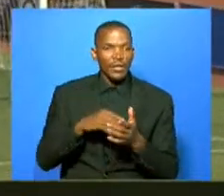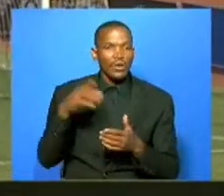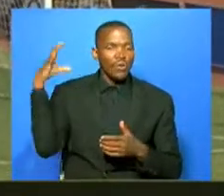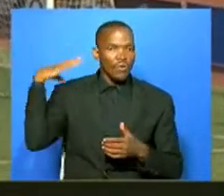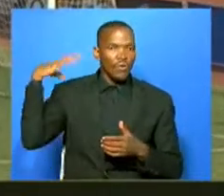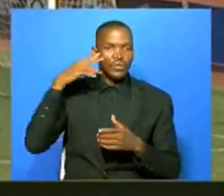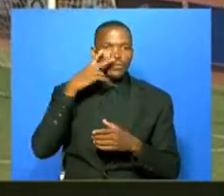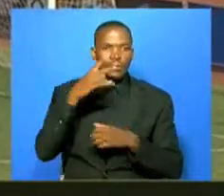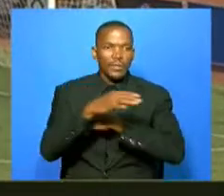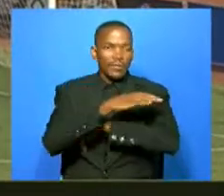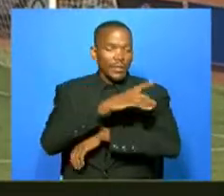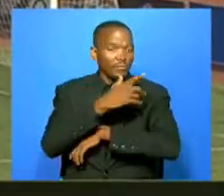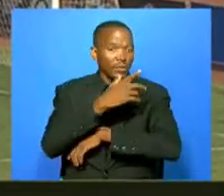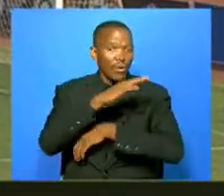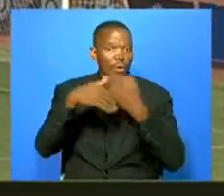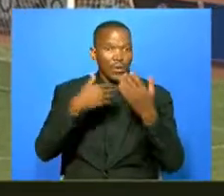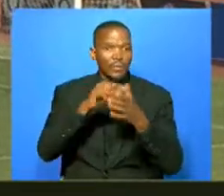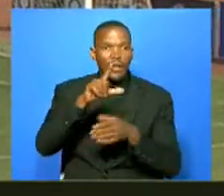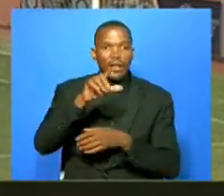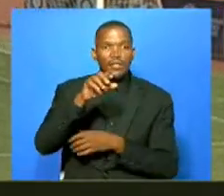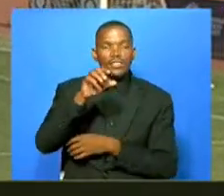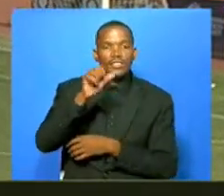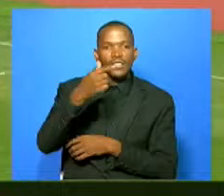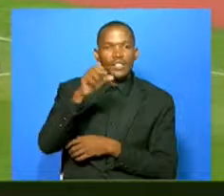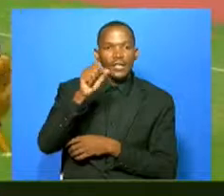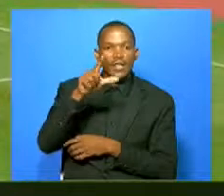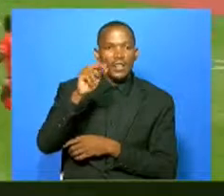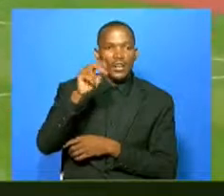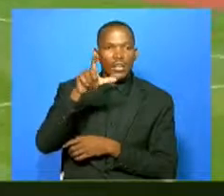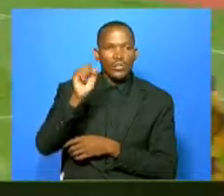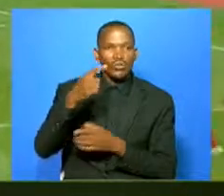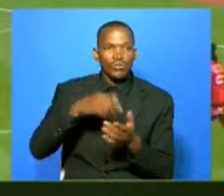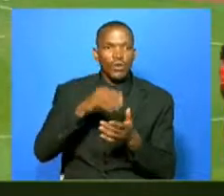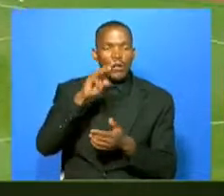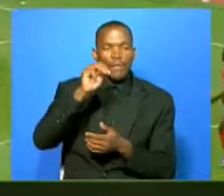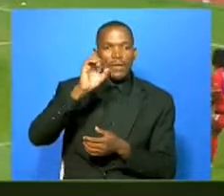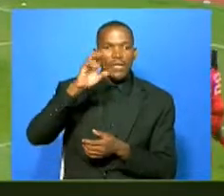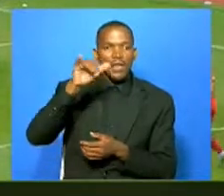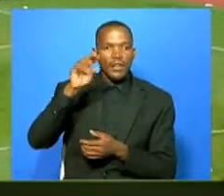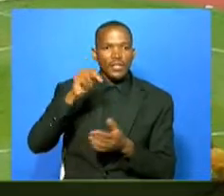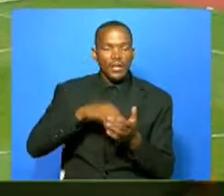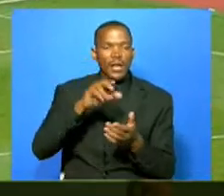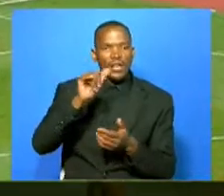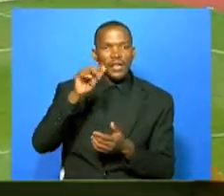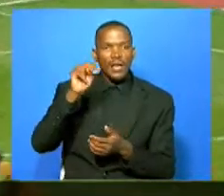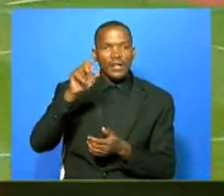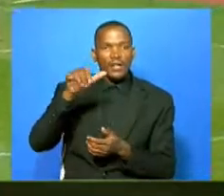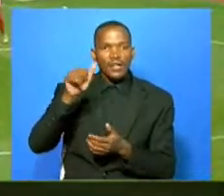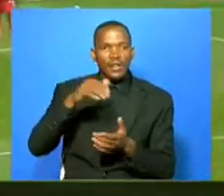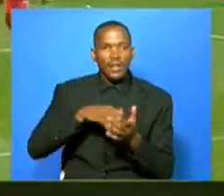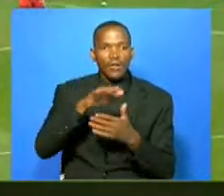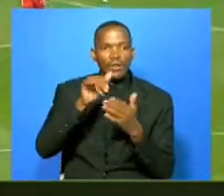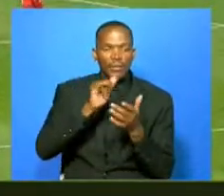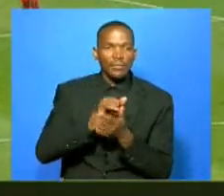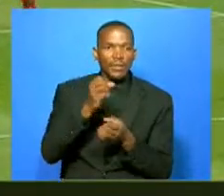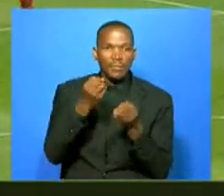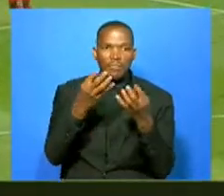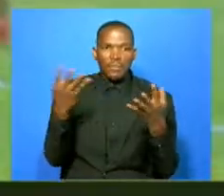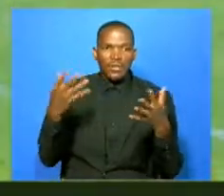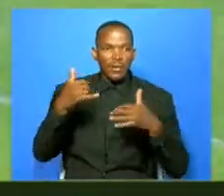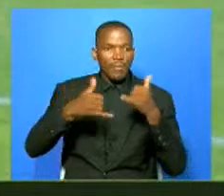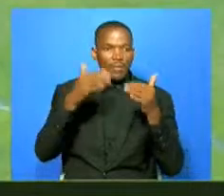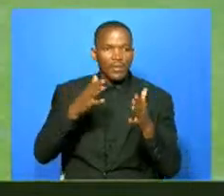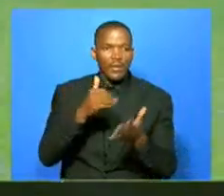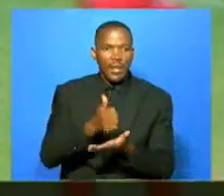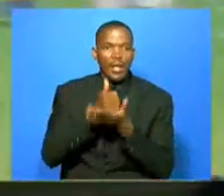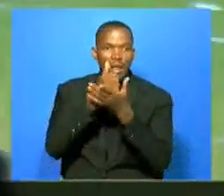lebile mo batshamekeng ba tshwana le Mponyisireletso like Mokoena Sfiso Myeni Ayanda Molefe le Wilfred Thwane gareng ga ba bangwe go